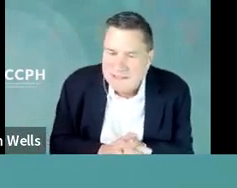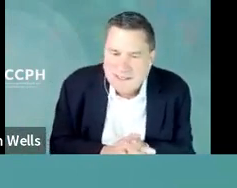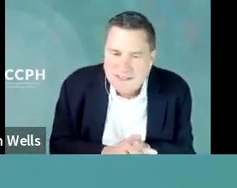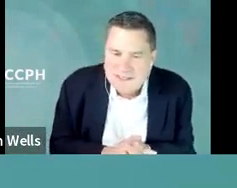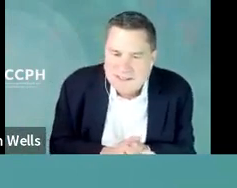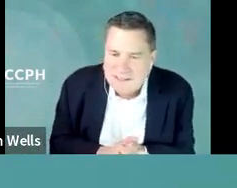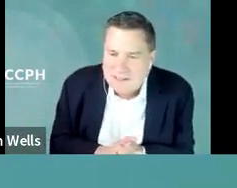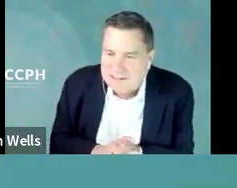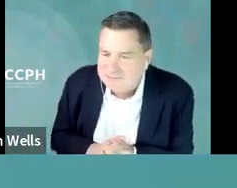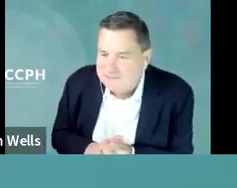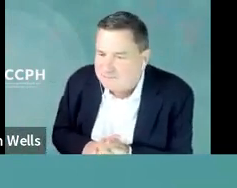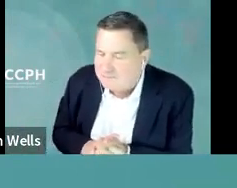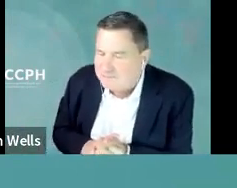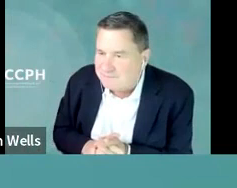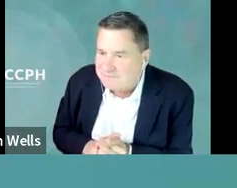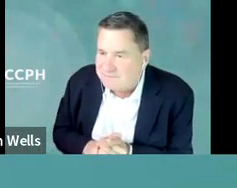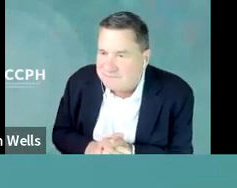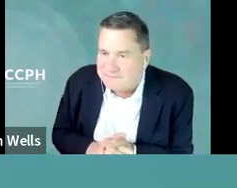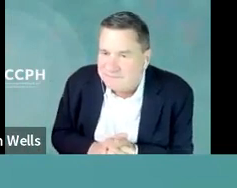improvement.